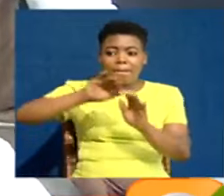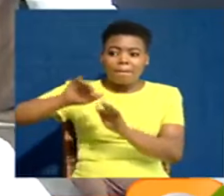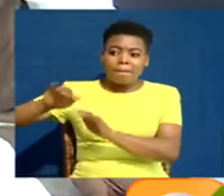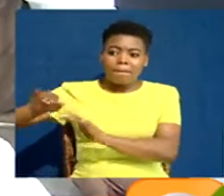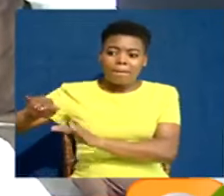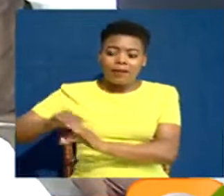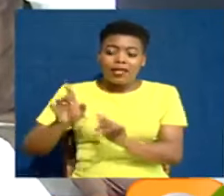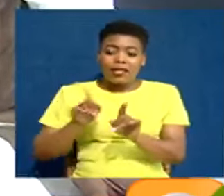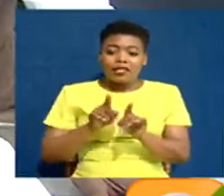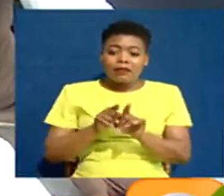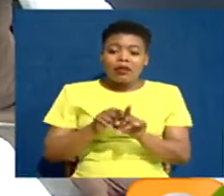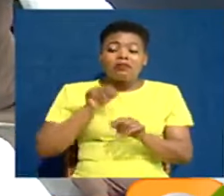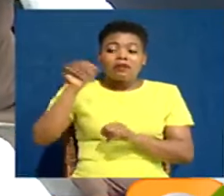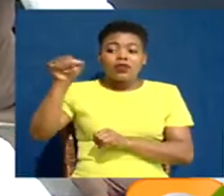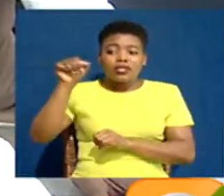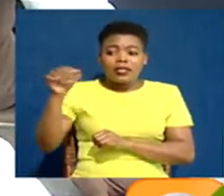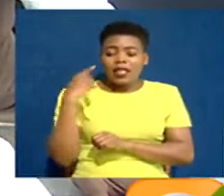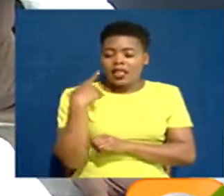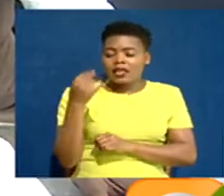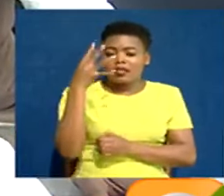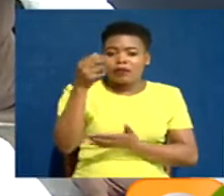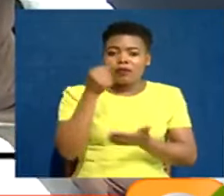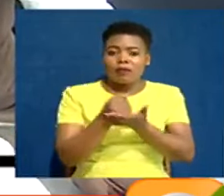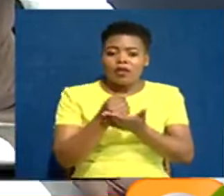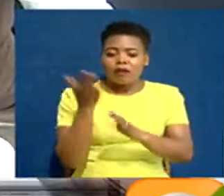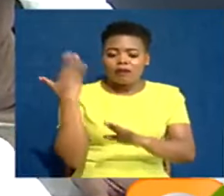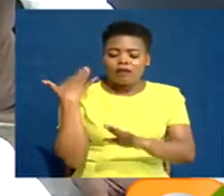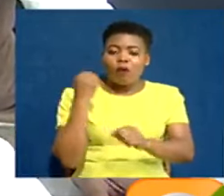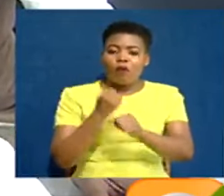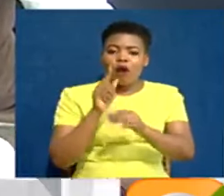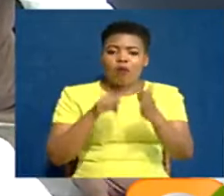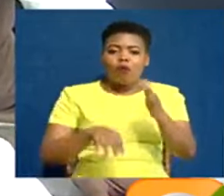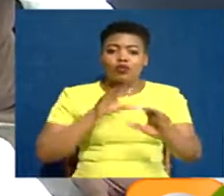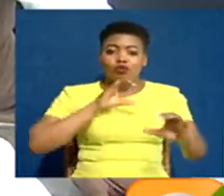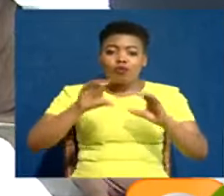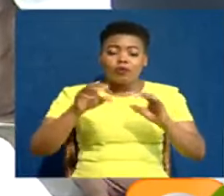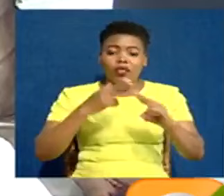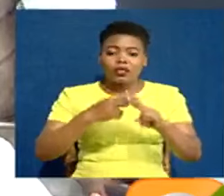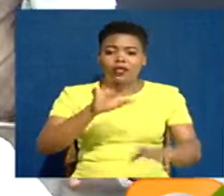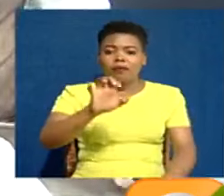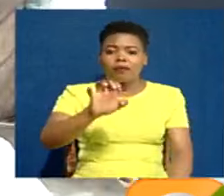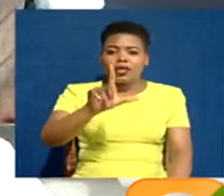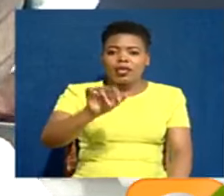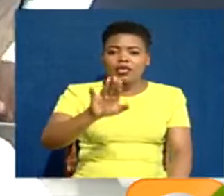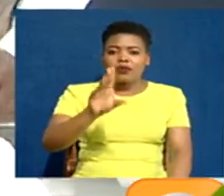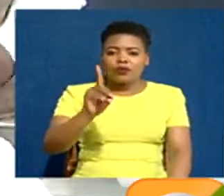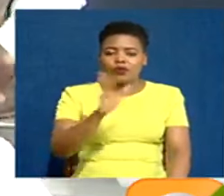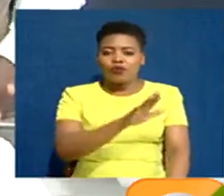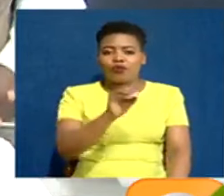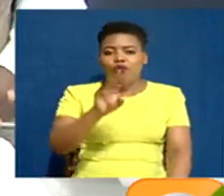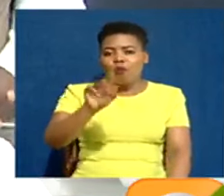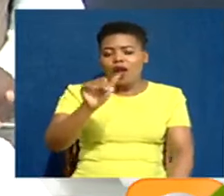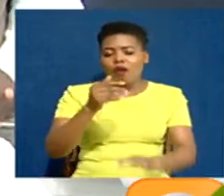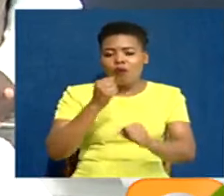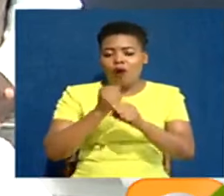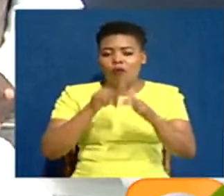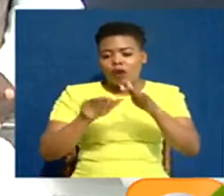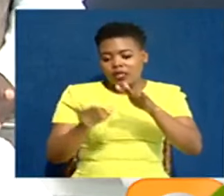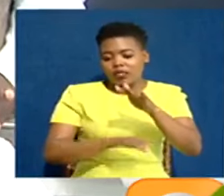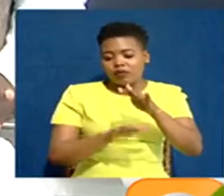In the same vein, the recent appointment of former Cabinet Secretary Eliud Owalo as the Deputy Chief of Staff in charge